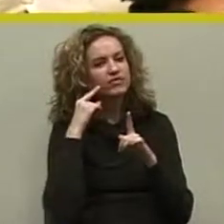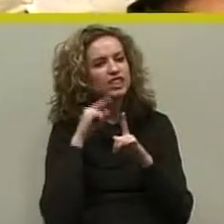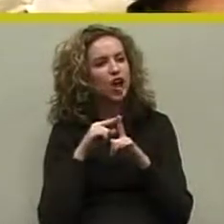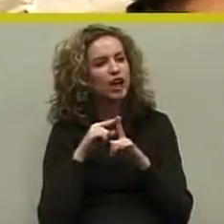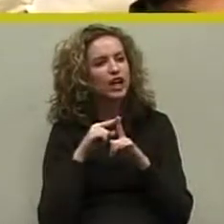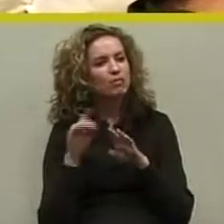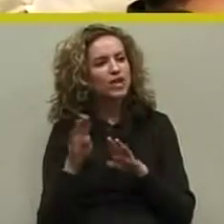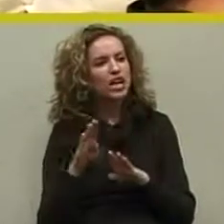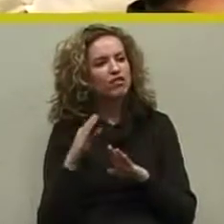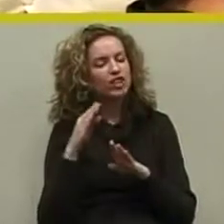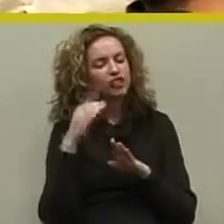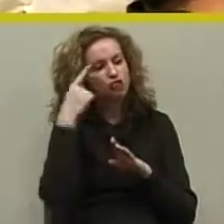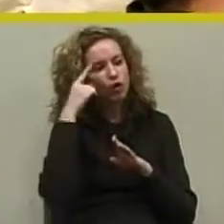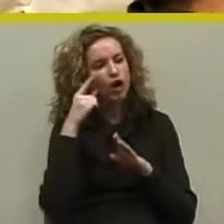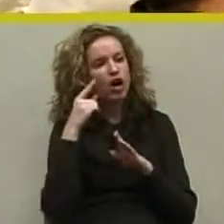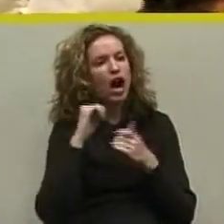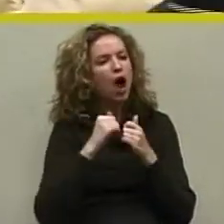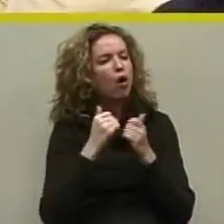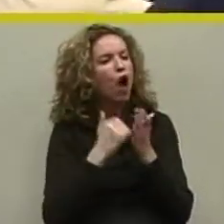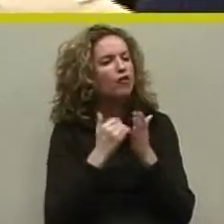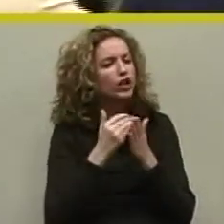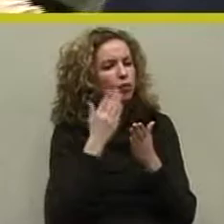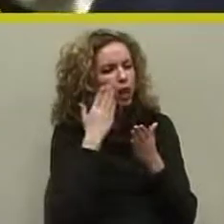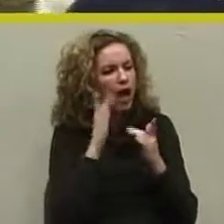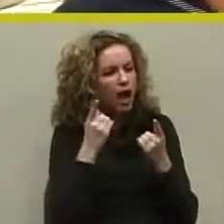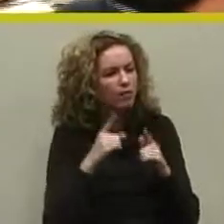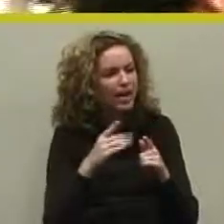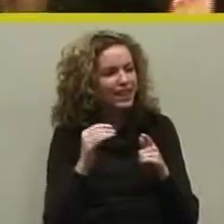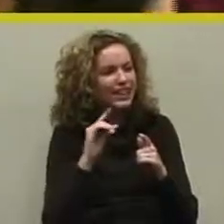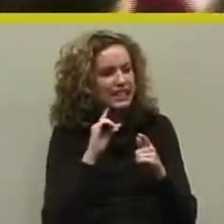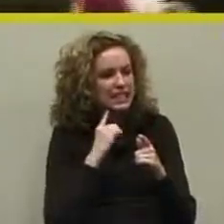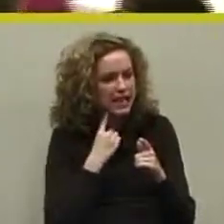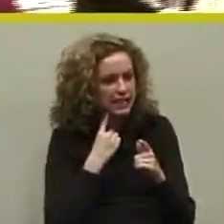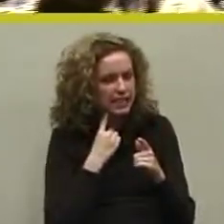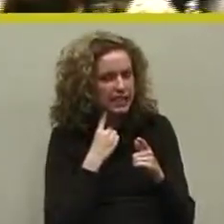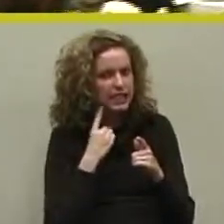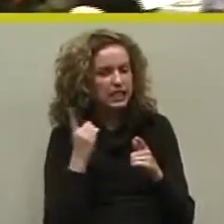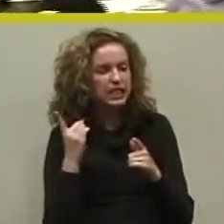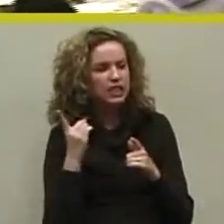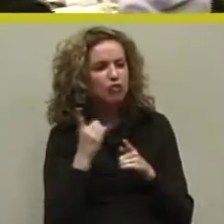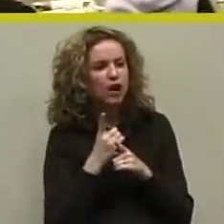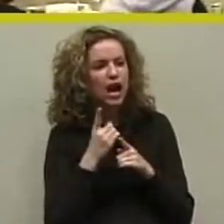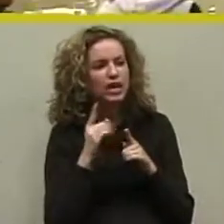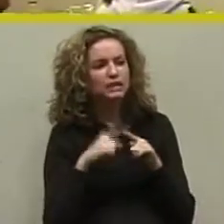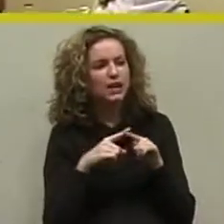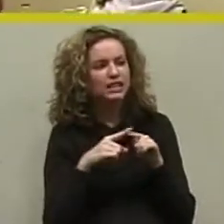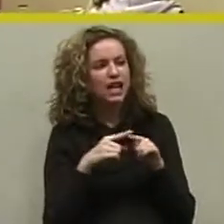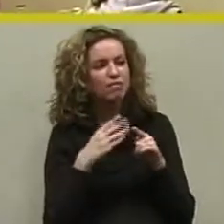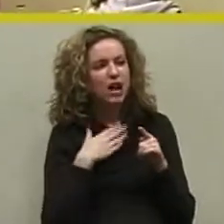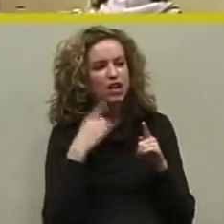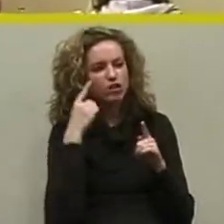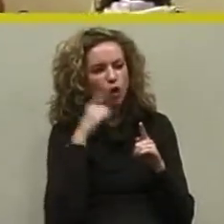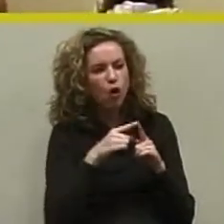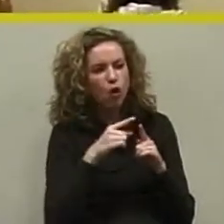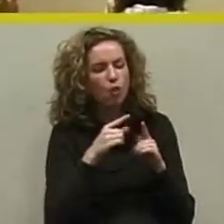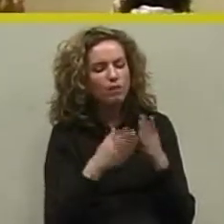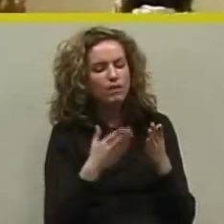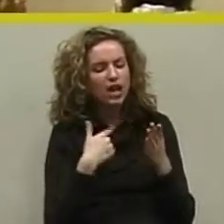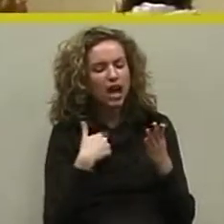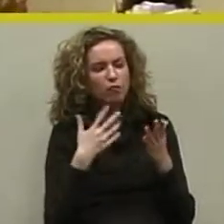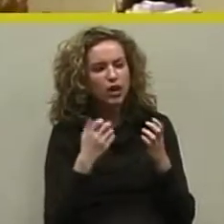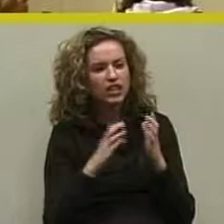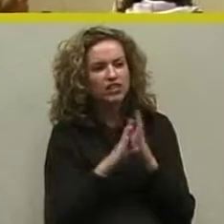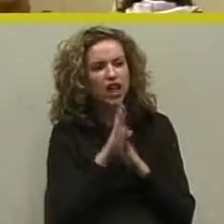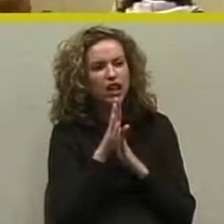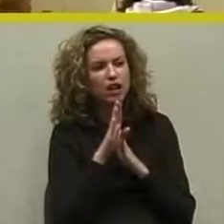frequency, duration, and intensity? You might use that. It depends what your goal is. If my goal is actually I want to develop I may have, again,